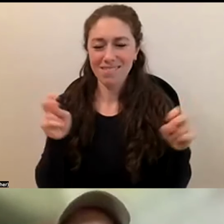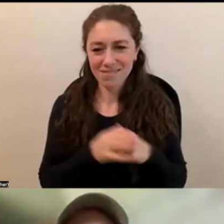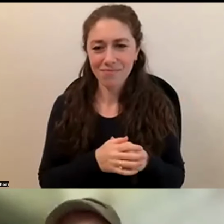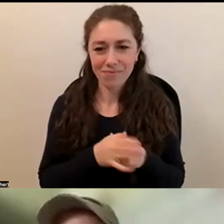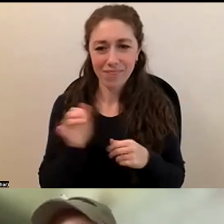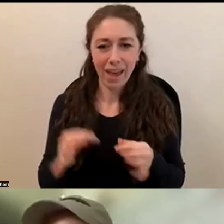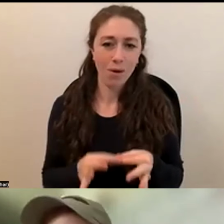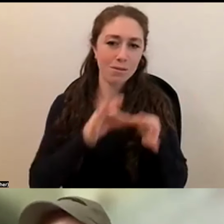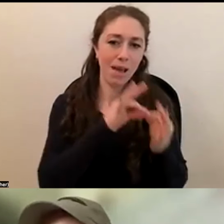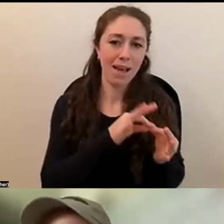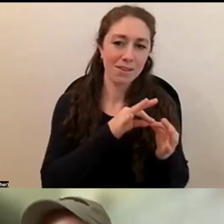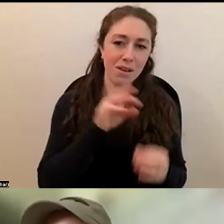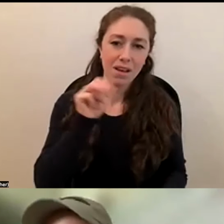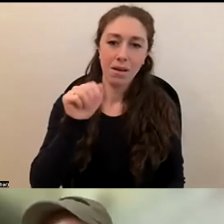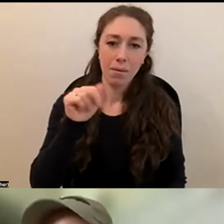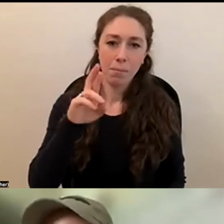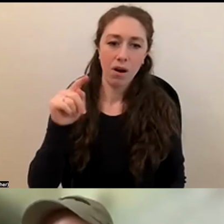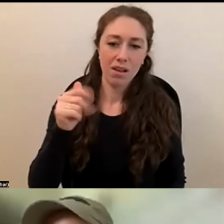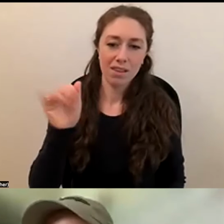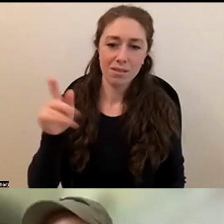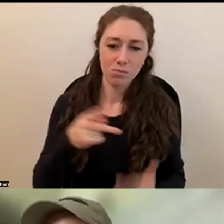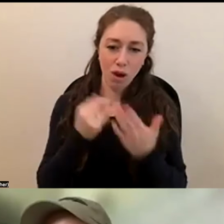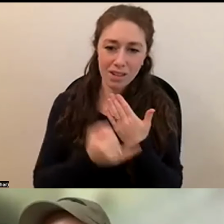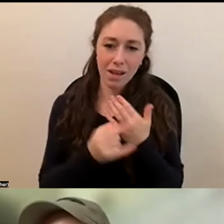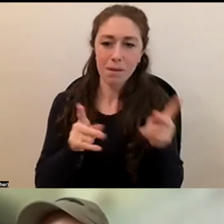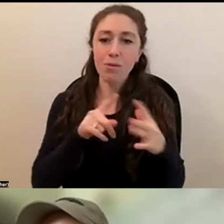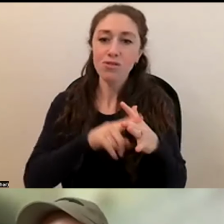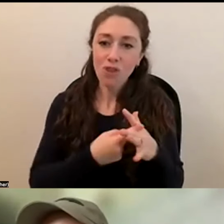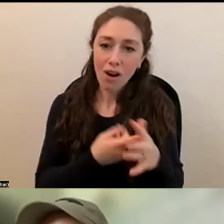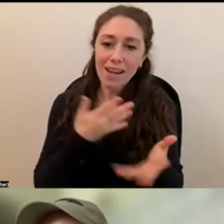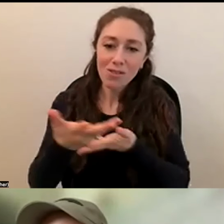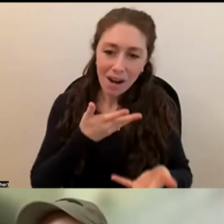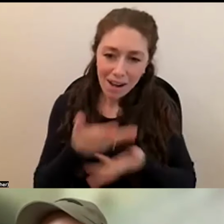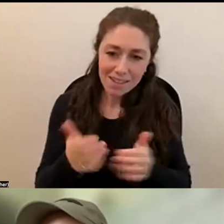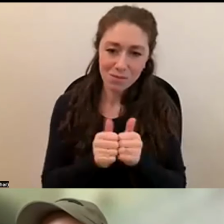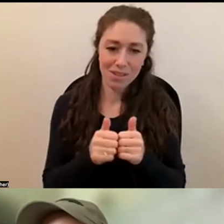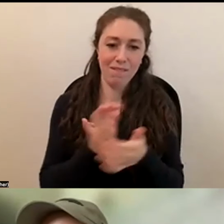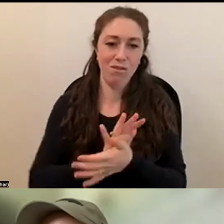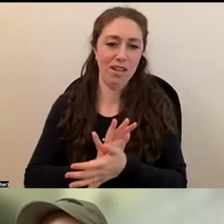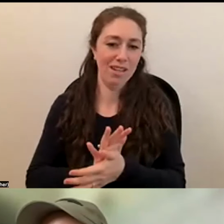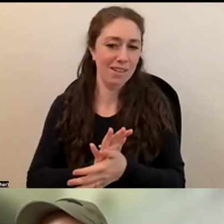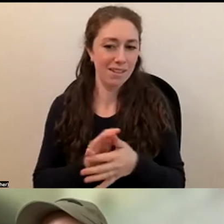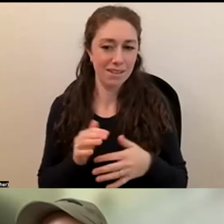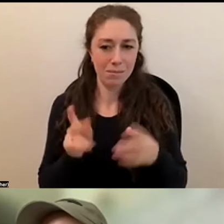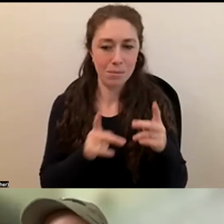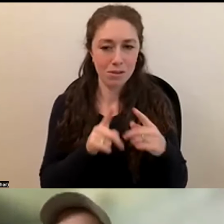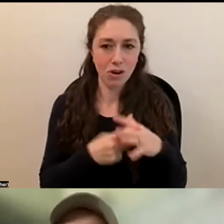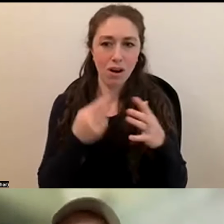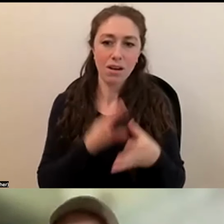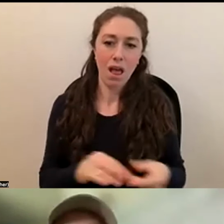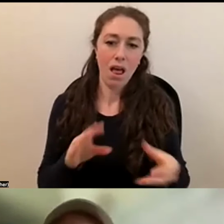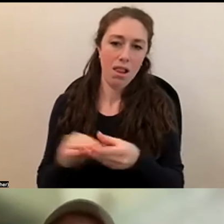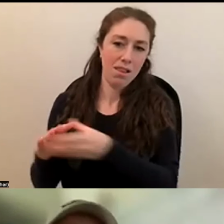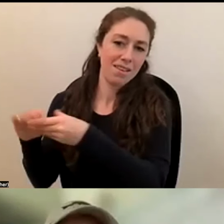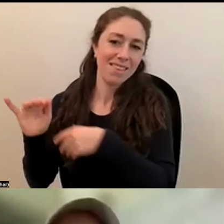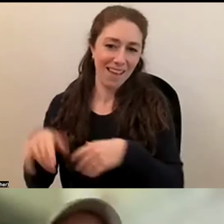like Martha's project, where people start interacting with the footage, they start telling stories. That's a lot of times where the magic